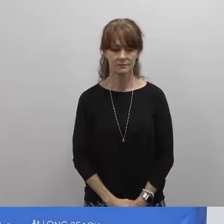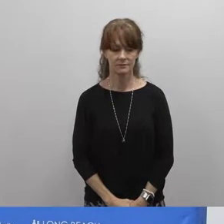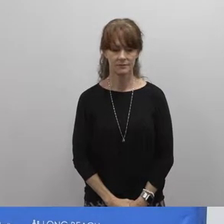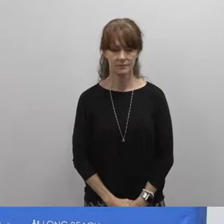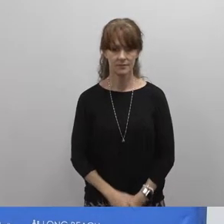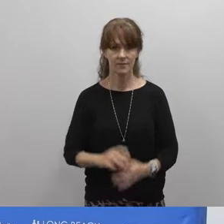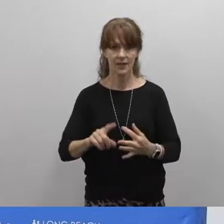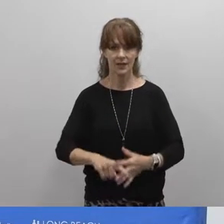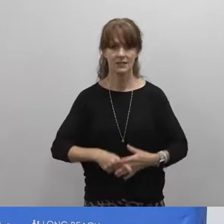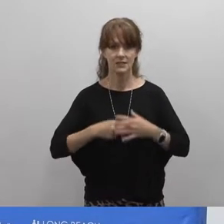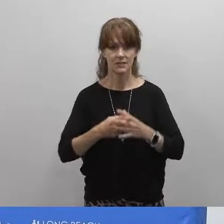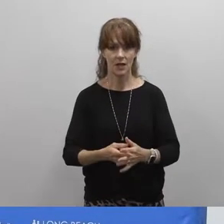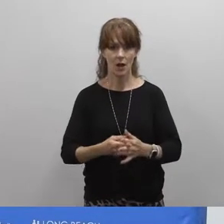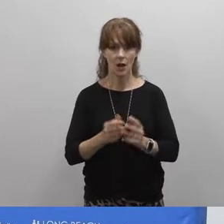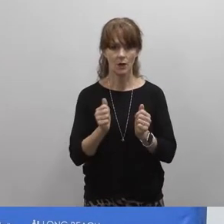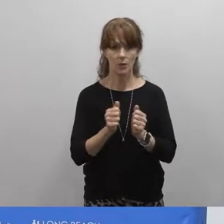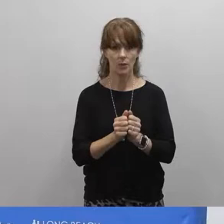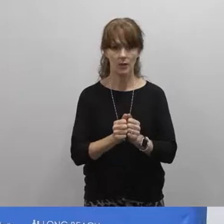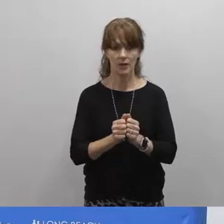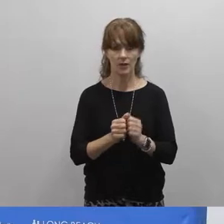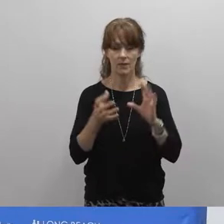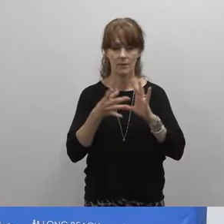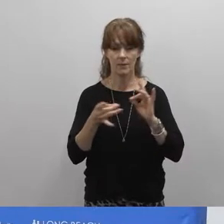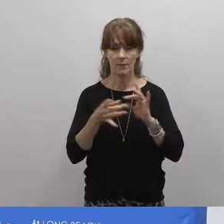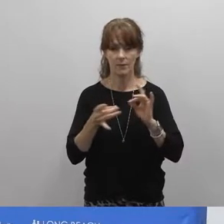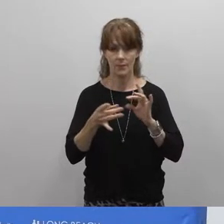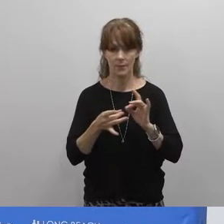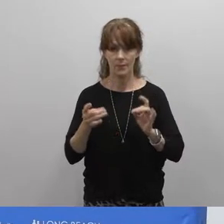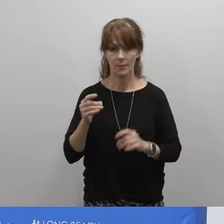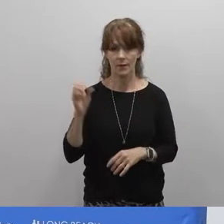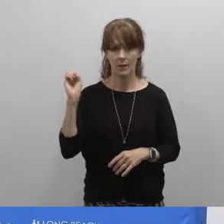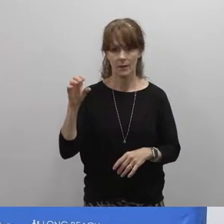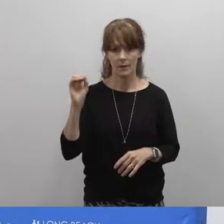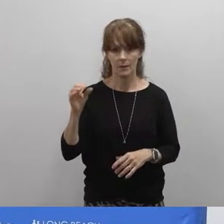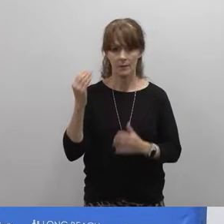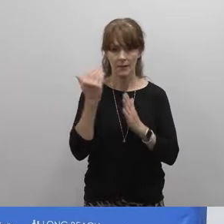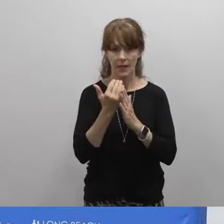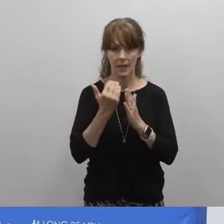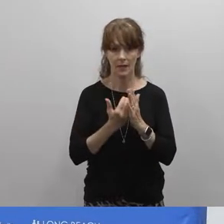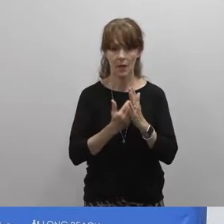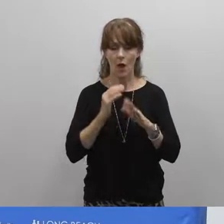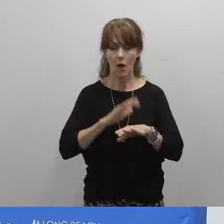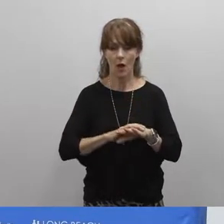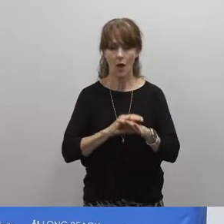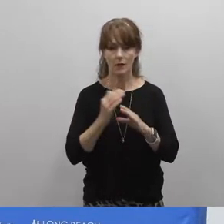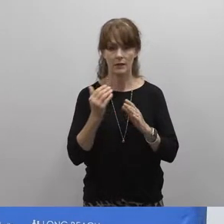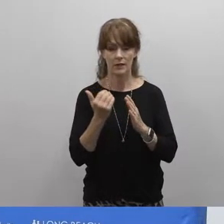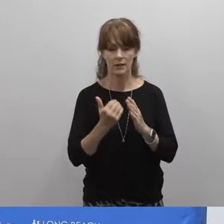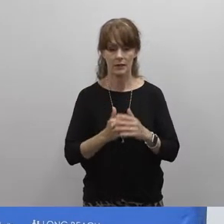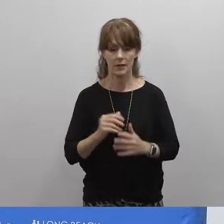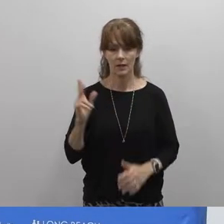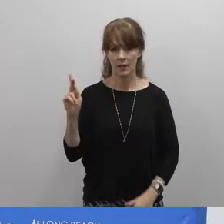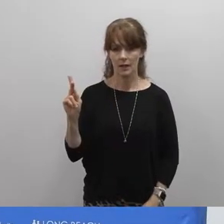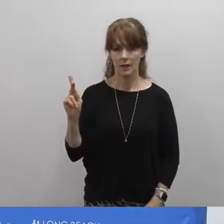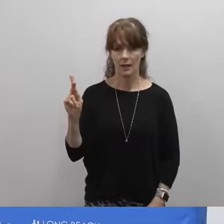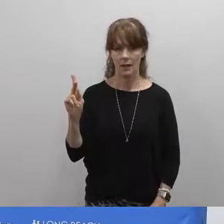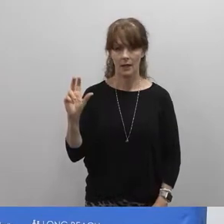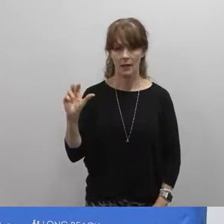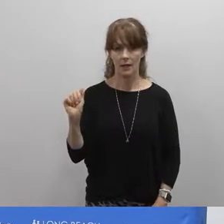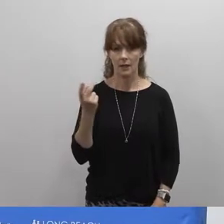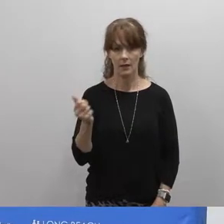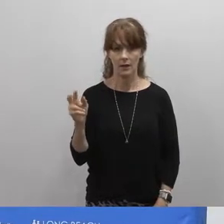Let's start with public testimony on items listed on our agenda. We have Karen